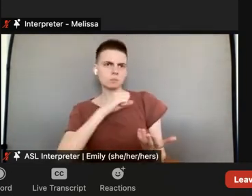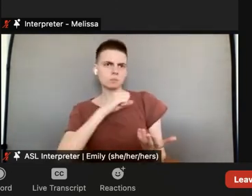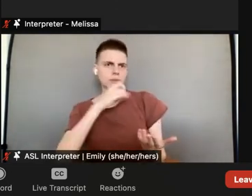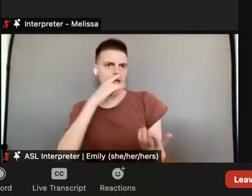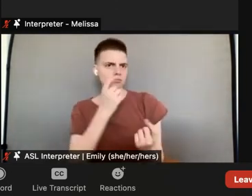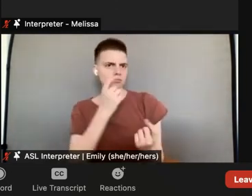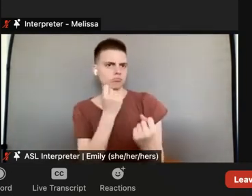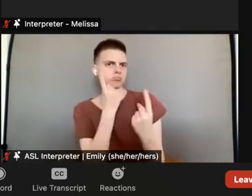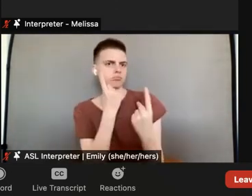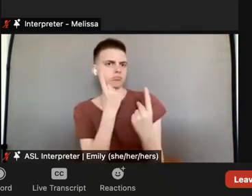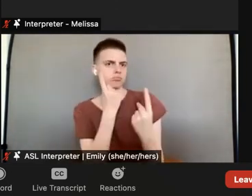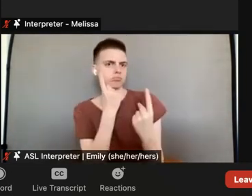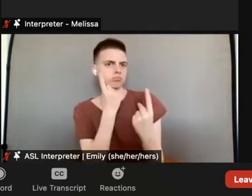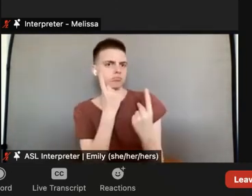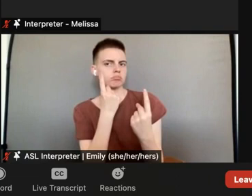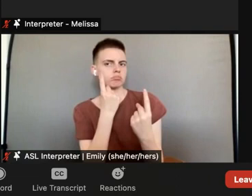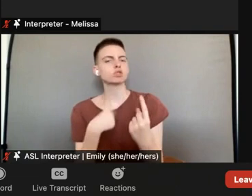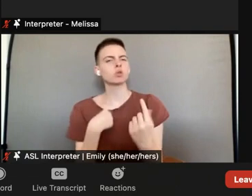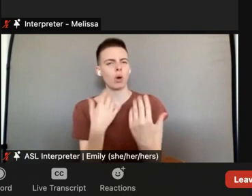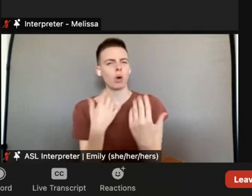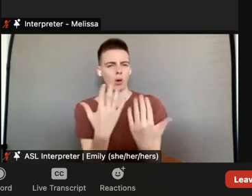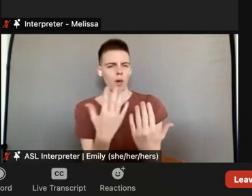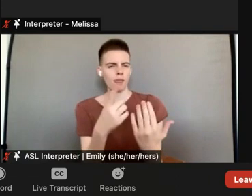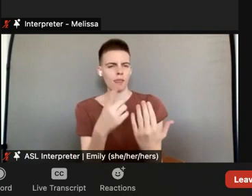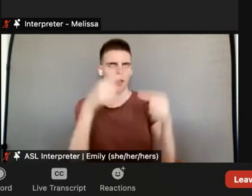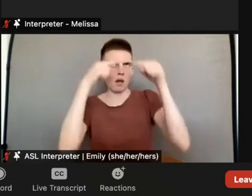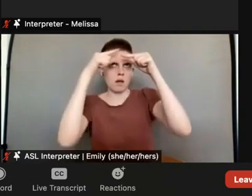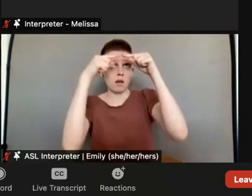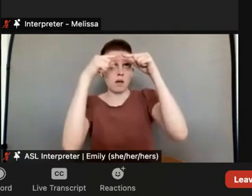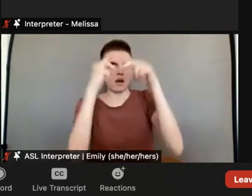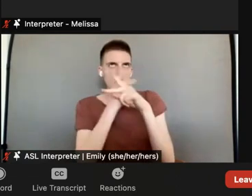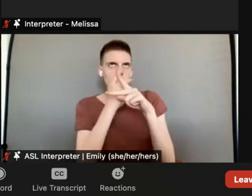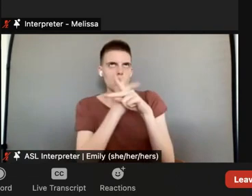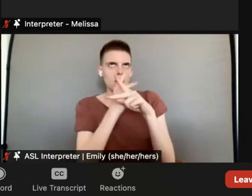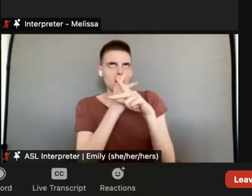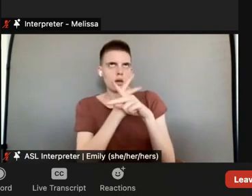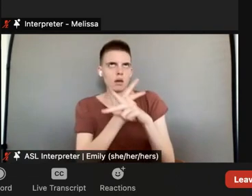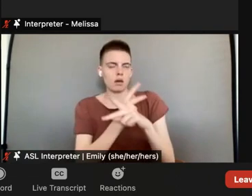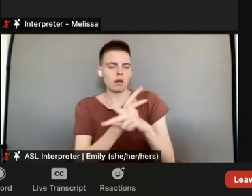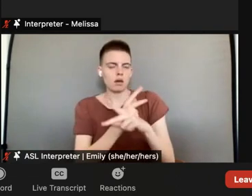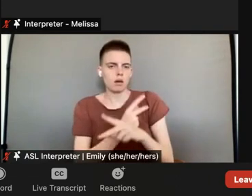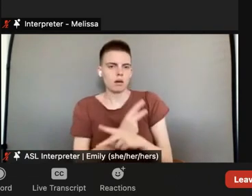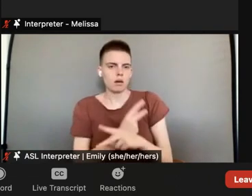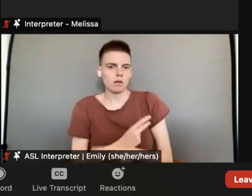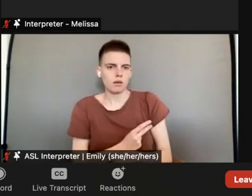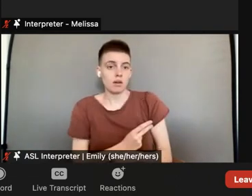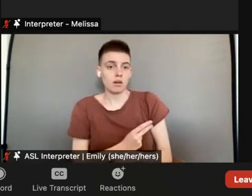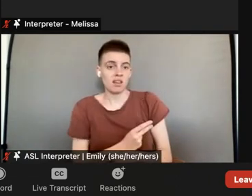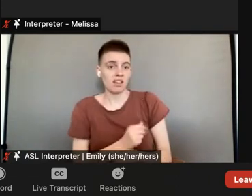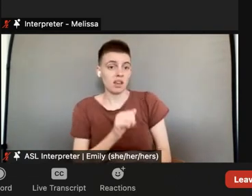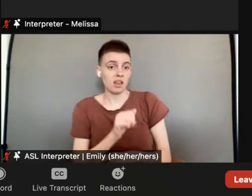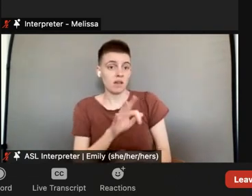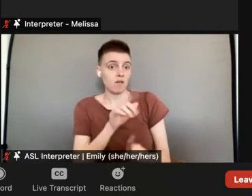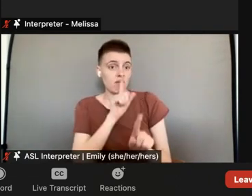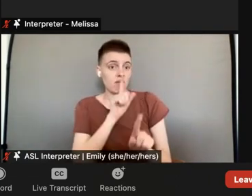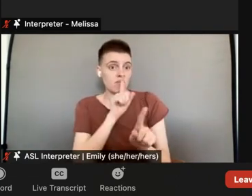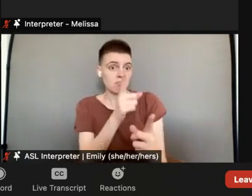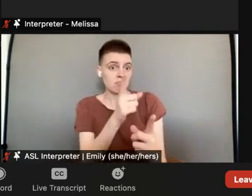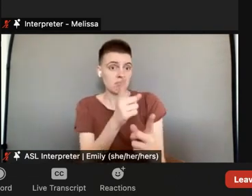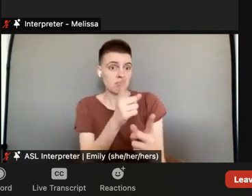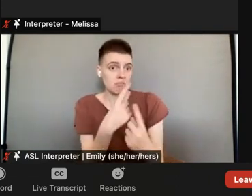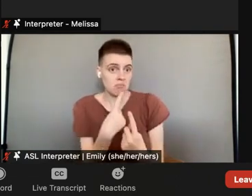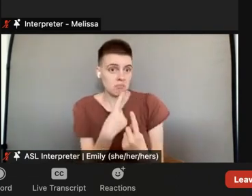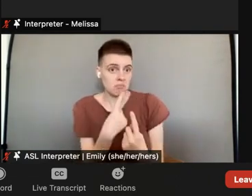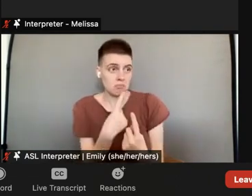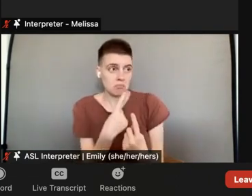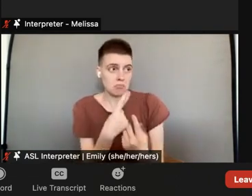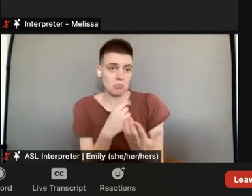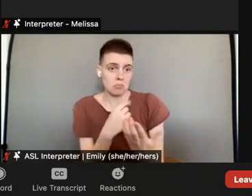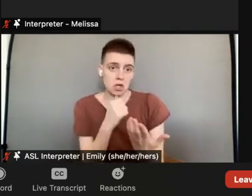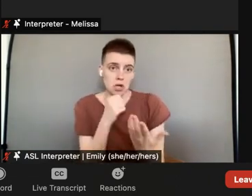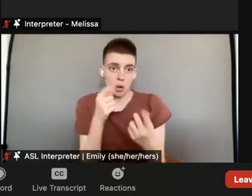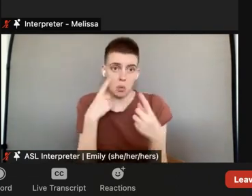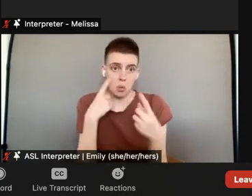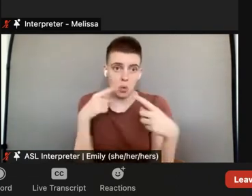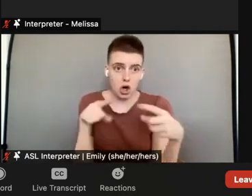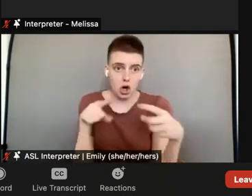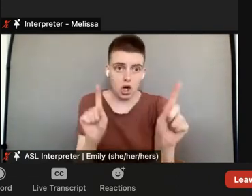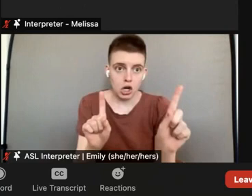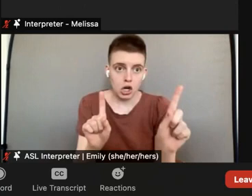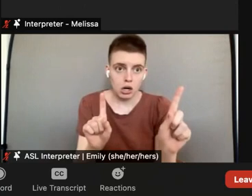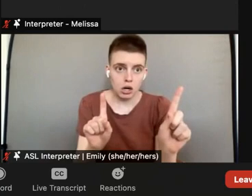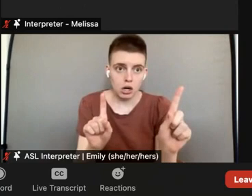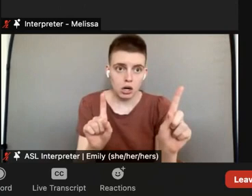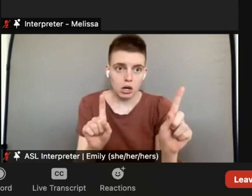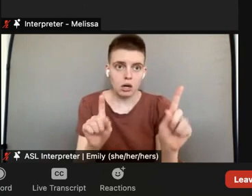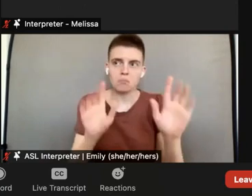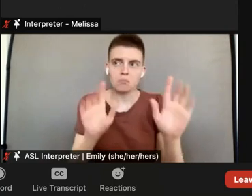And so I need to give the child time to work it out. And even if it doesn't work out well all the time, as long as the child isn't hurt, it's a